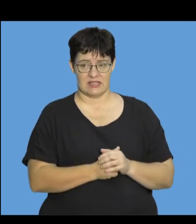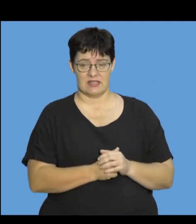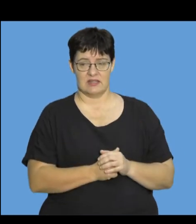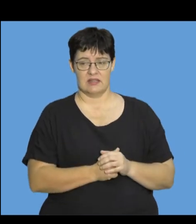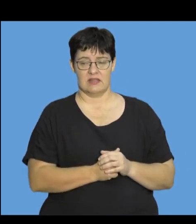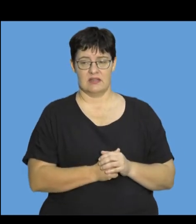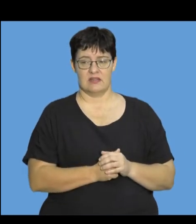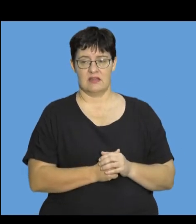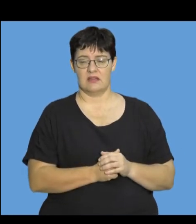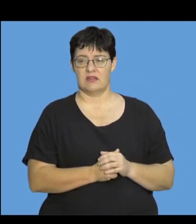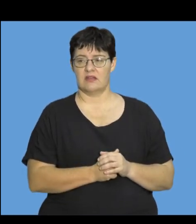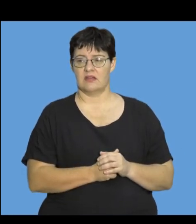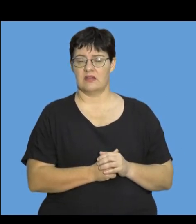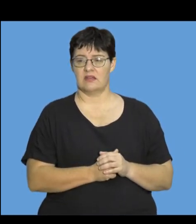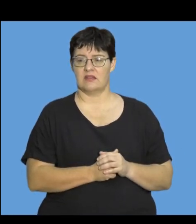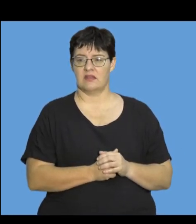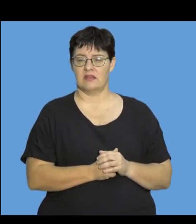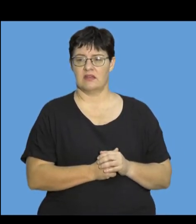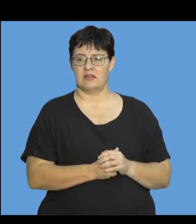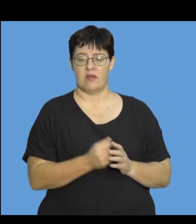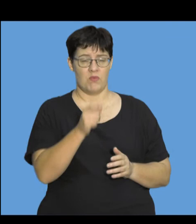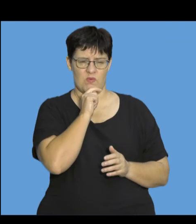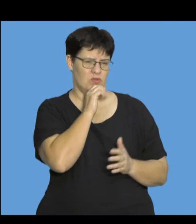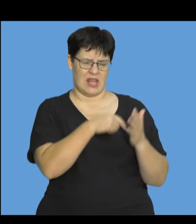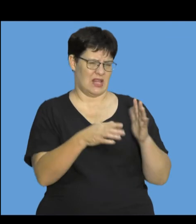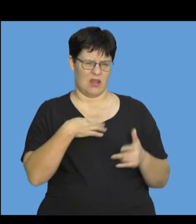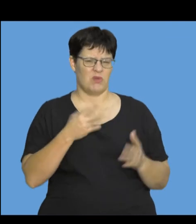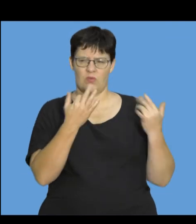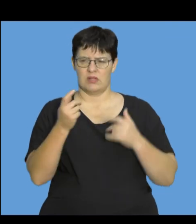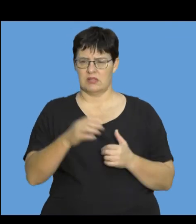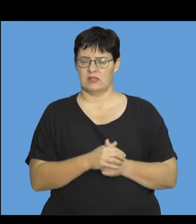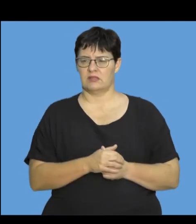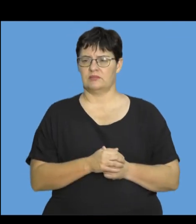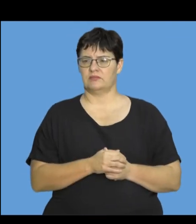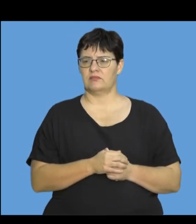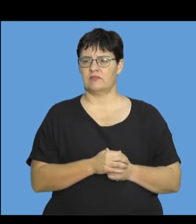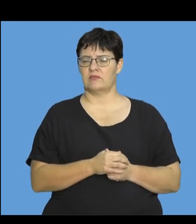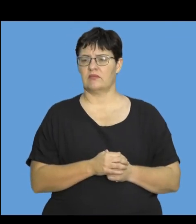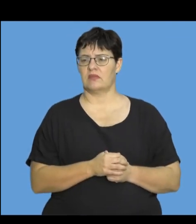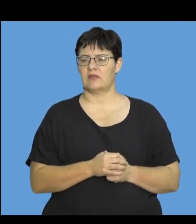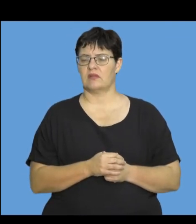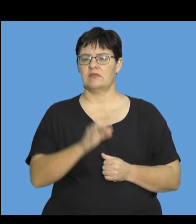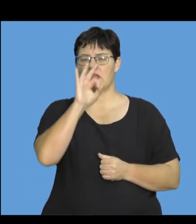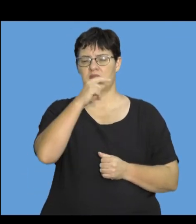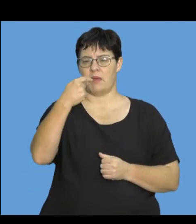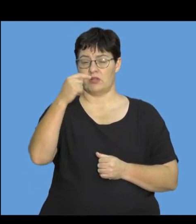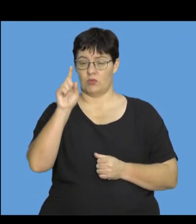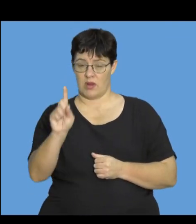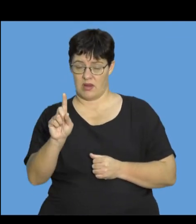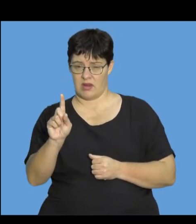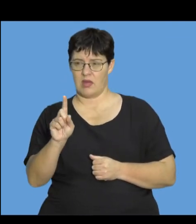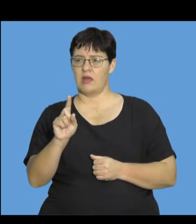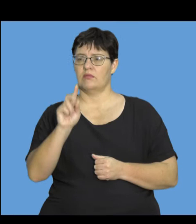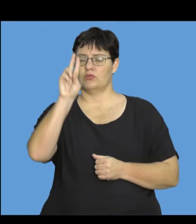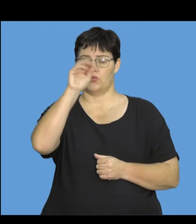the bottom here, I will just work it out here because I'm not going to use the calculator. This will be the same as 3 minus 1. It's going to